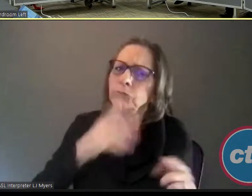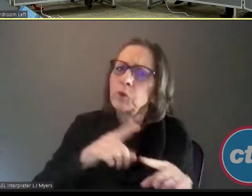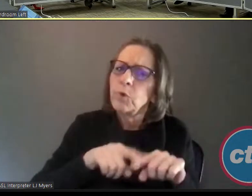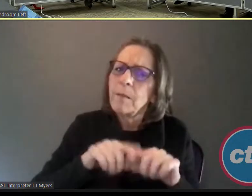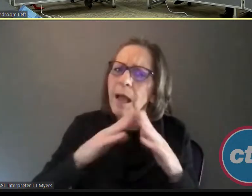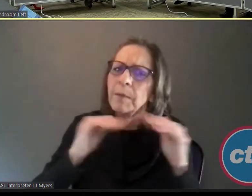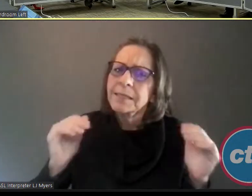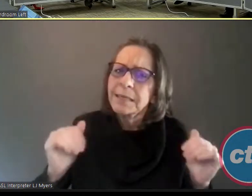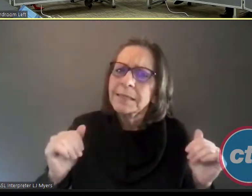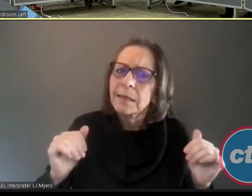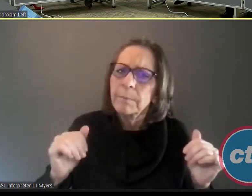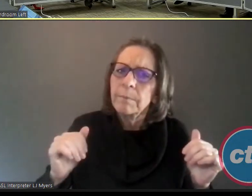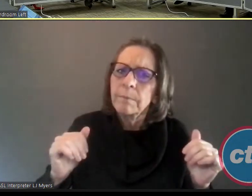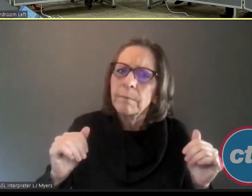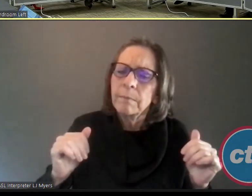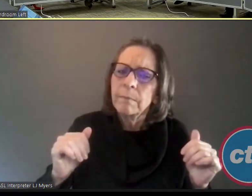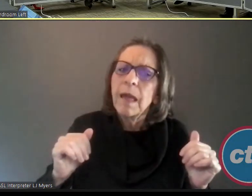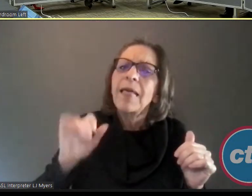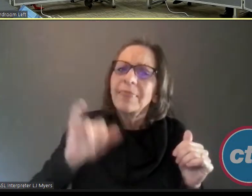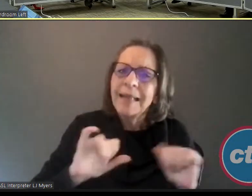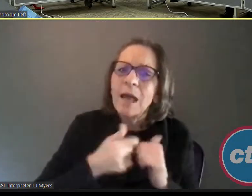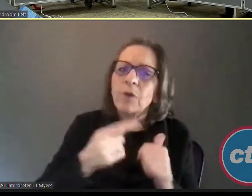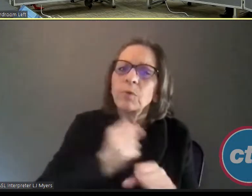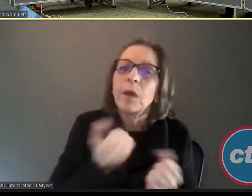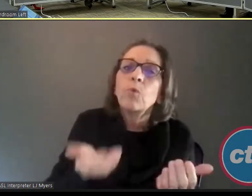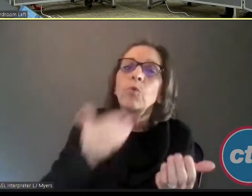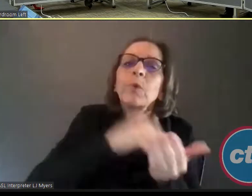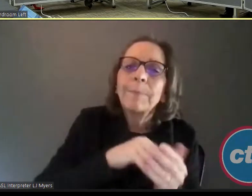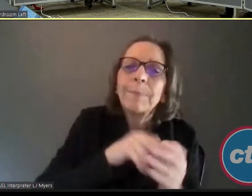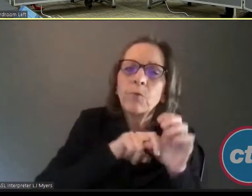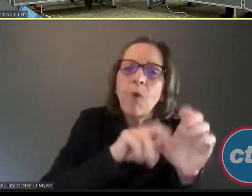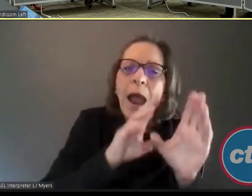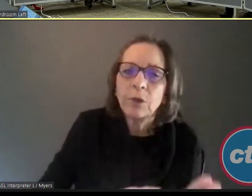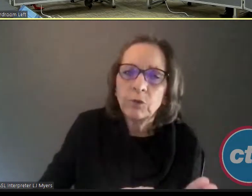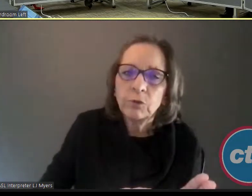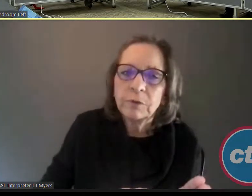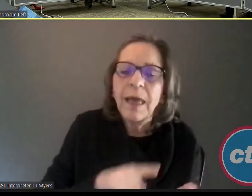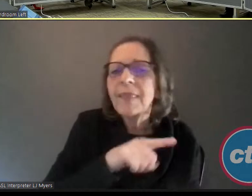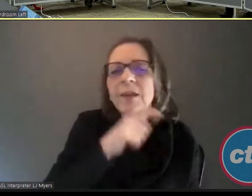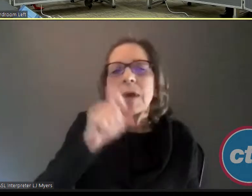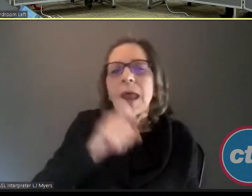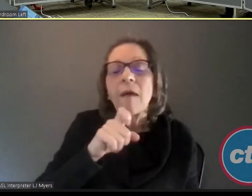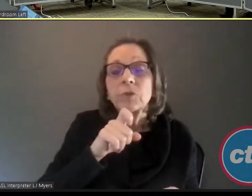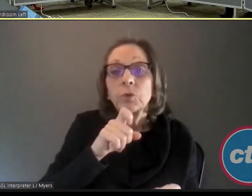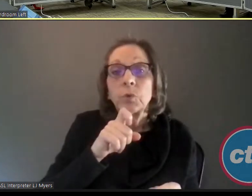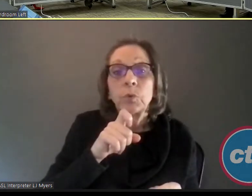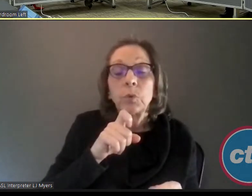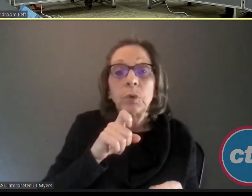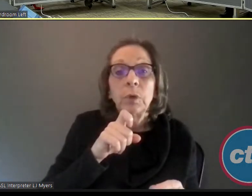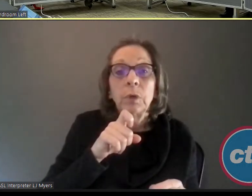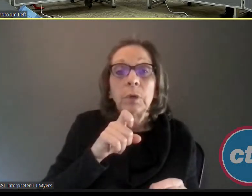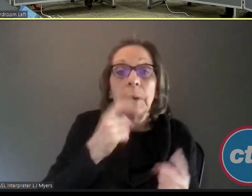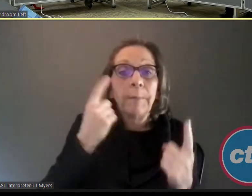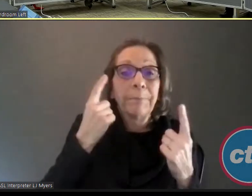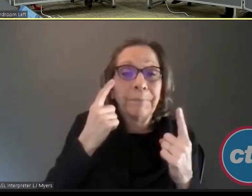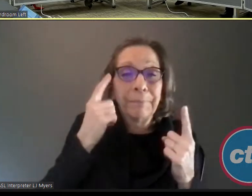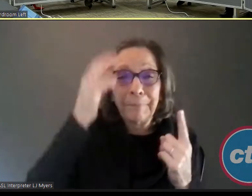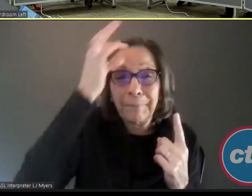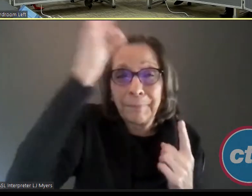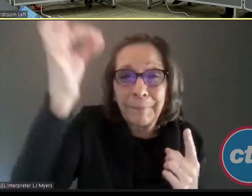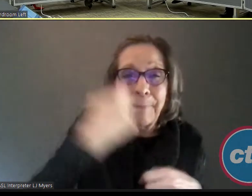get repeat riders, right? That it's not all hinging on me getting to this point. Yeah, exactly.